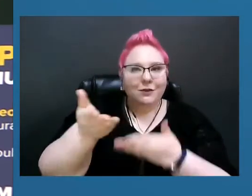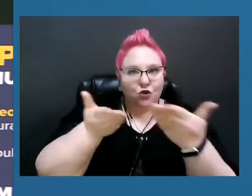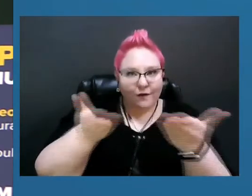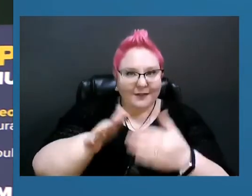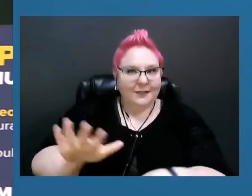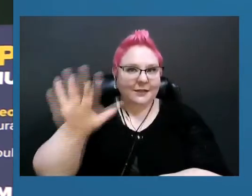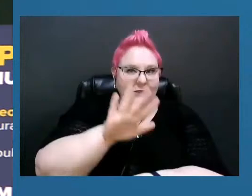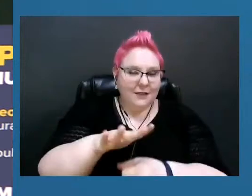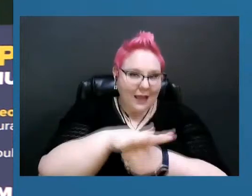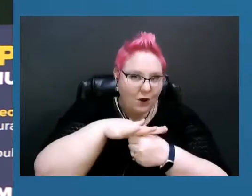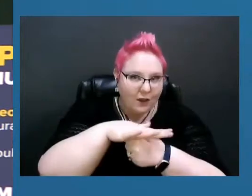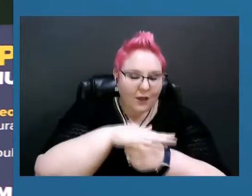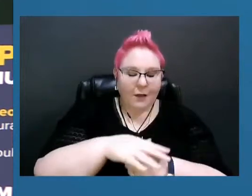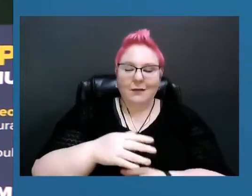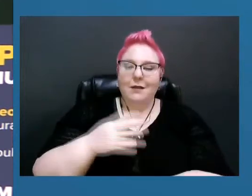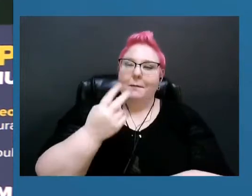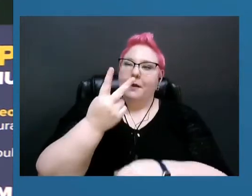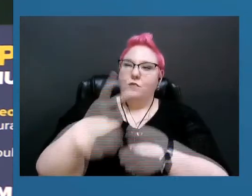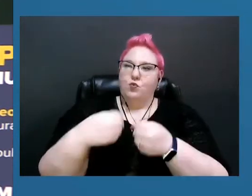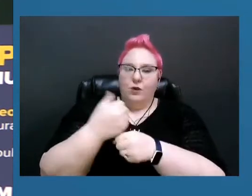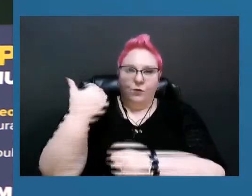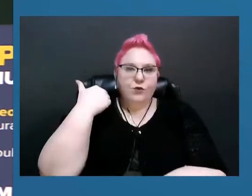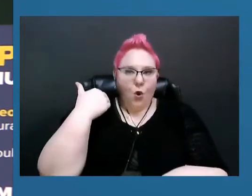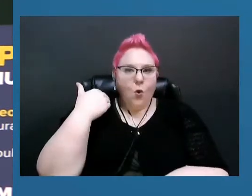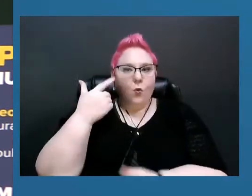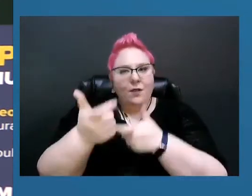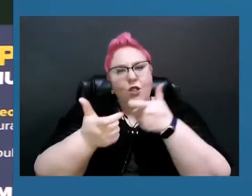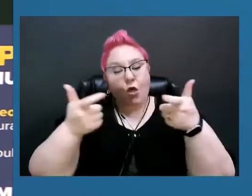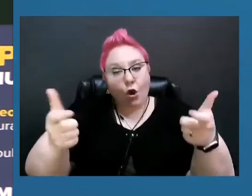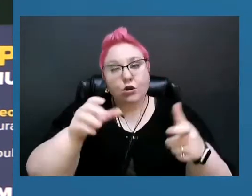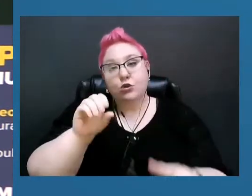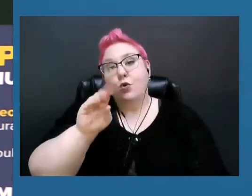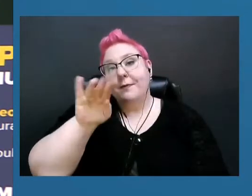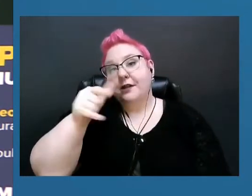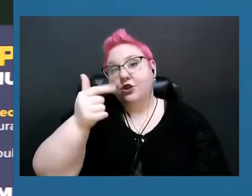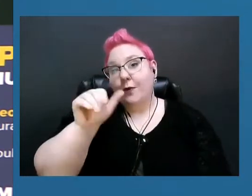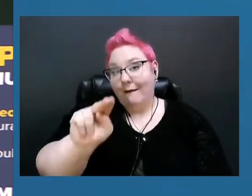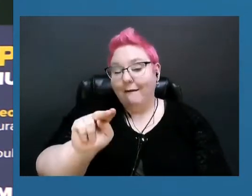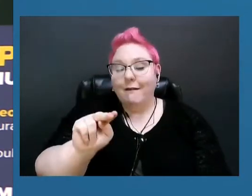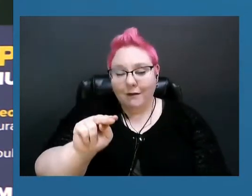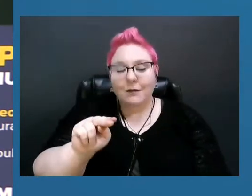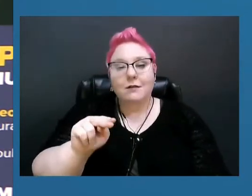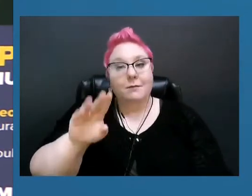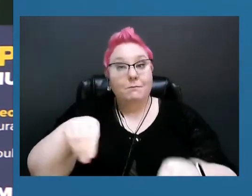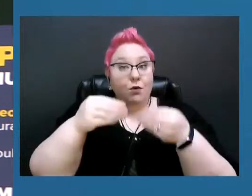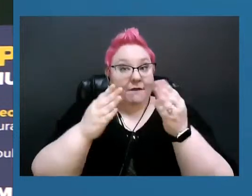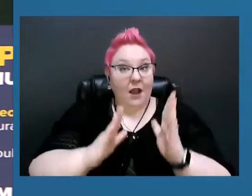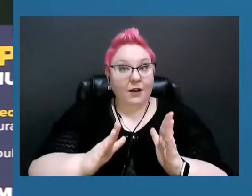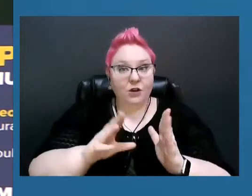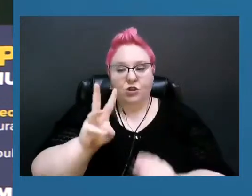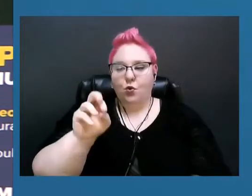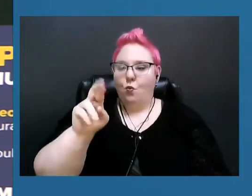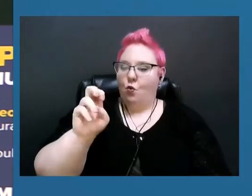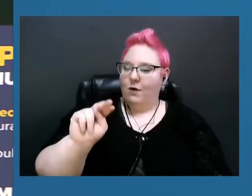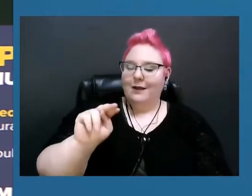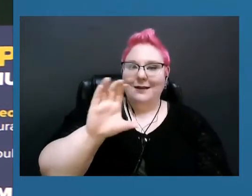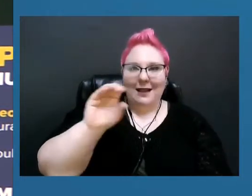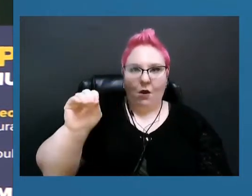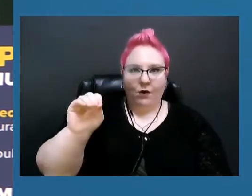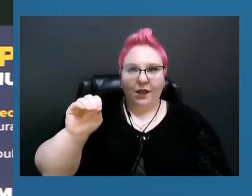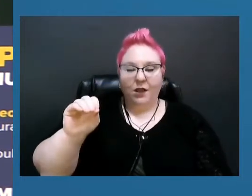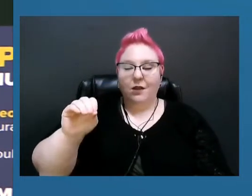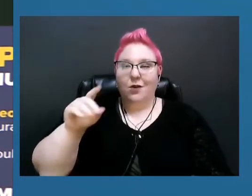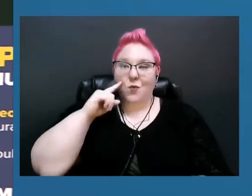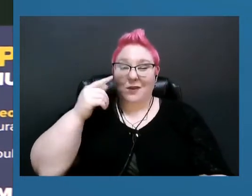About 2 years ago now, one of the large OB-GYN providers in Warren County was about to close. With the help